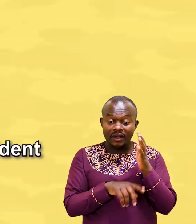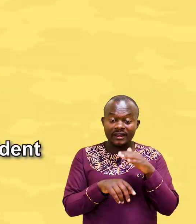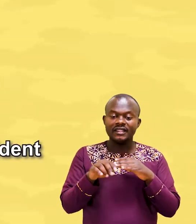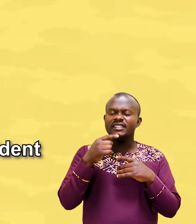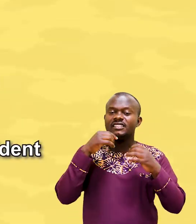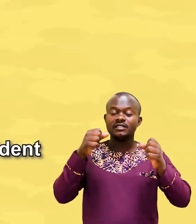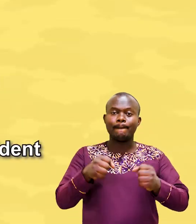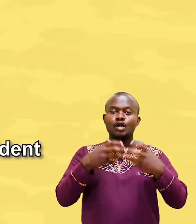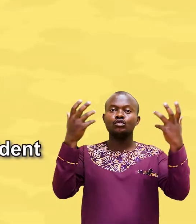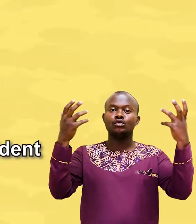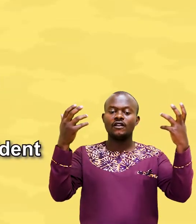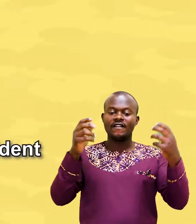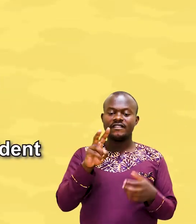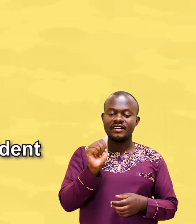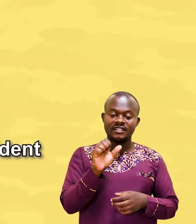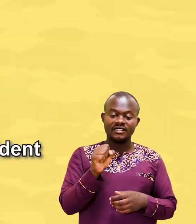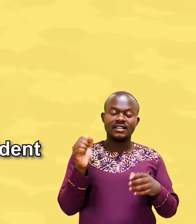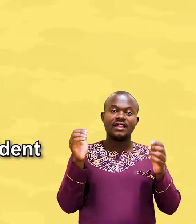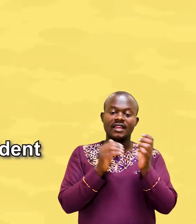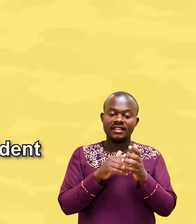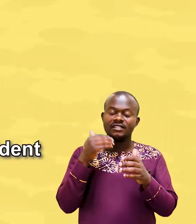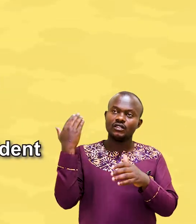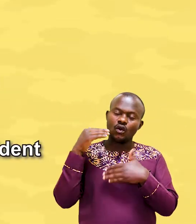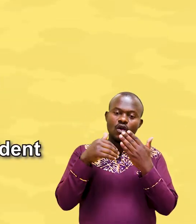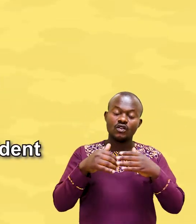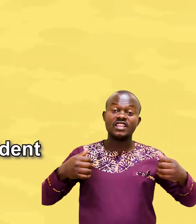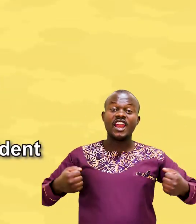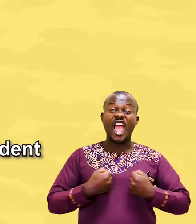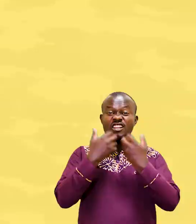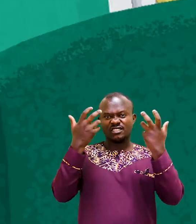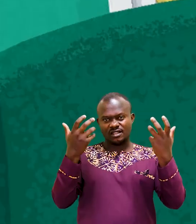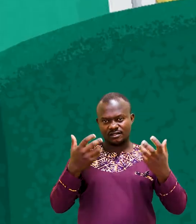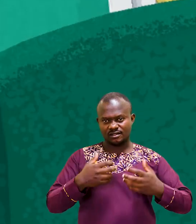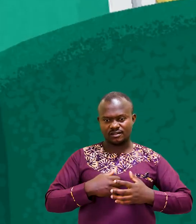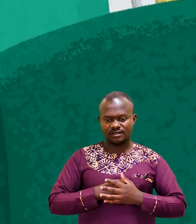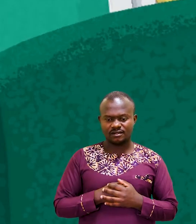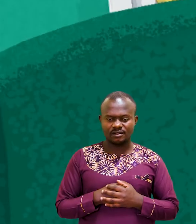It is a broken vase, but it was an accident.